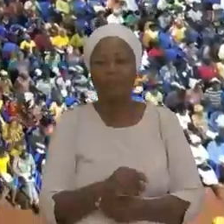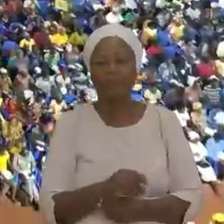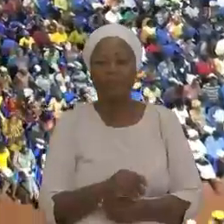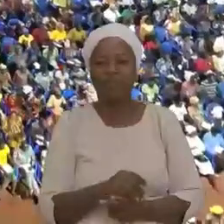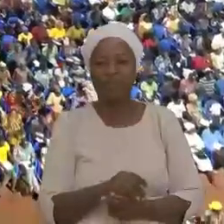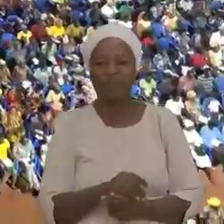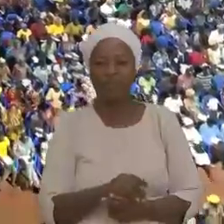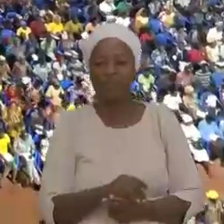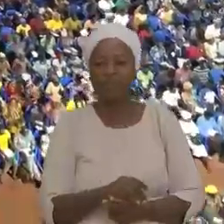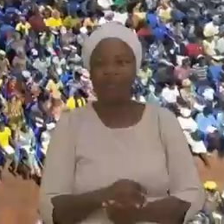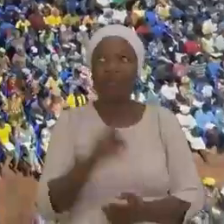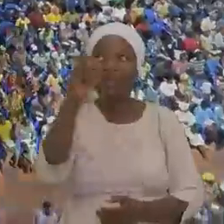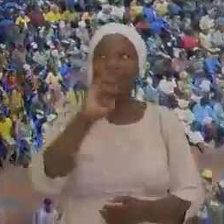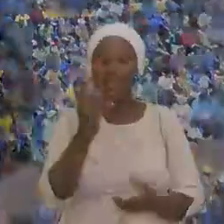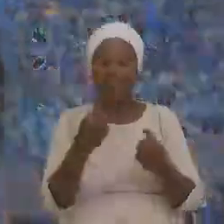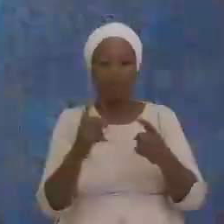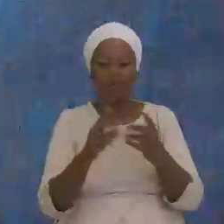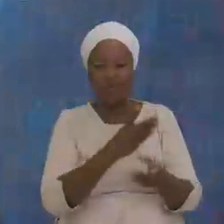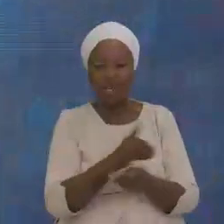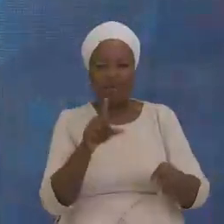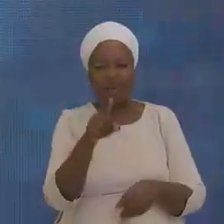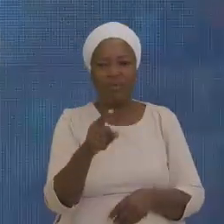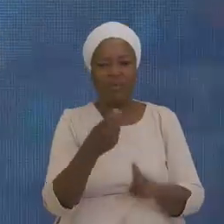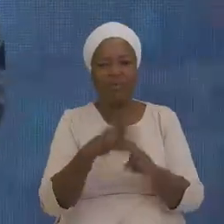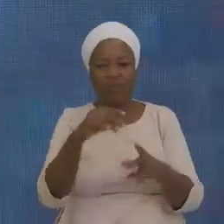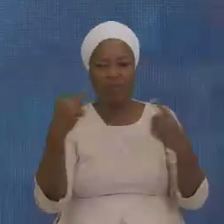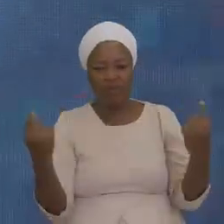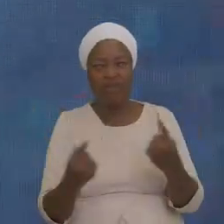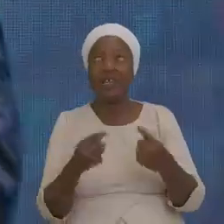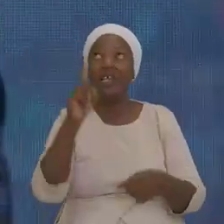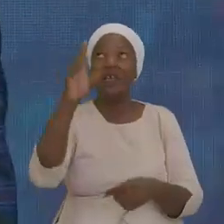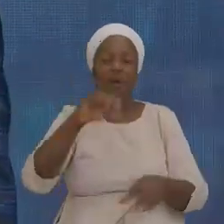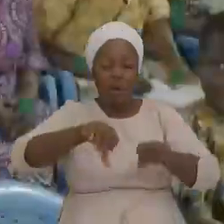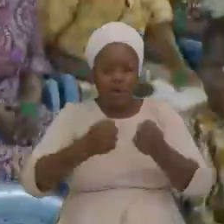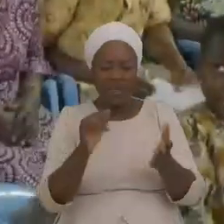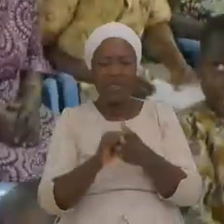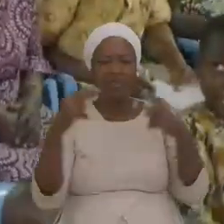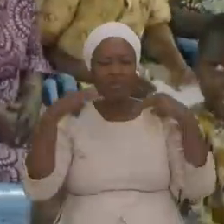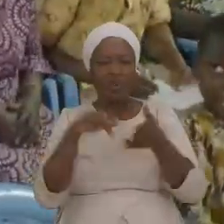He's come to deliver you. From your sin, he will break that